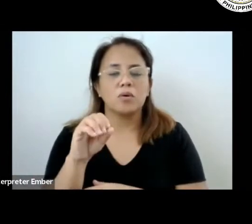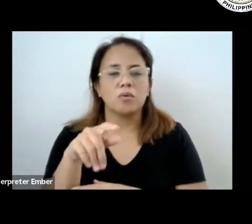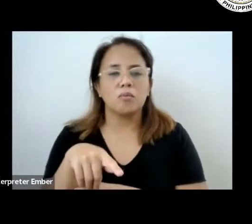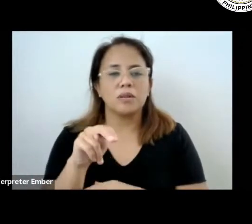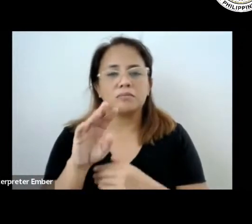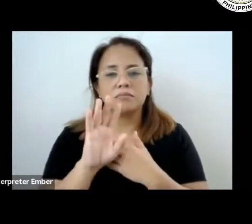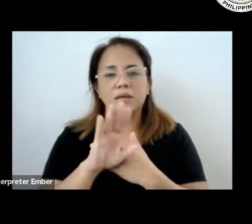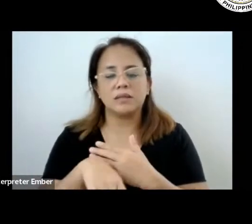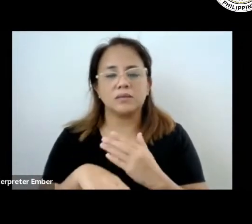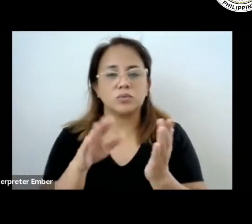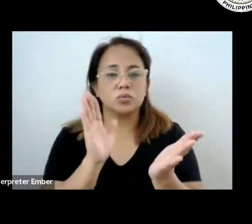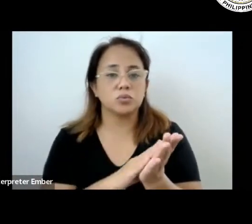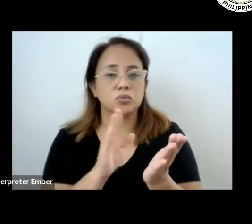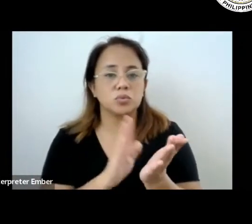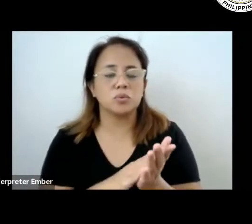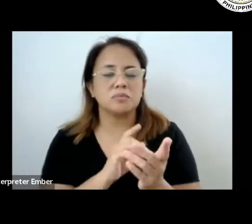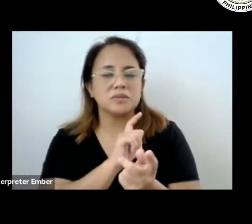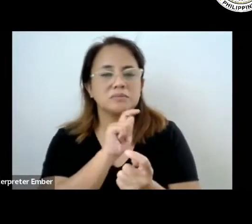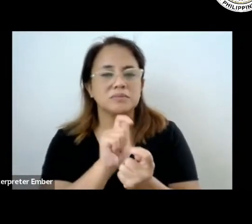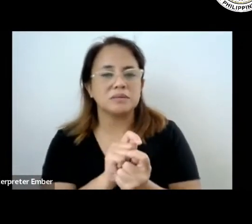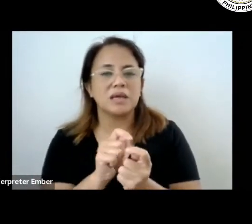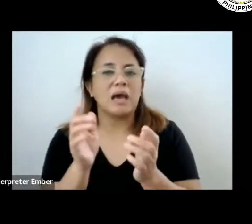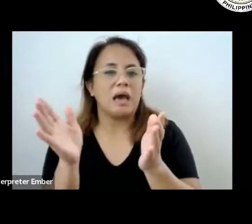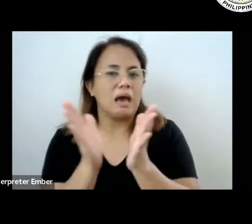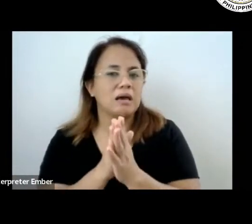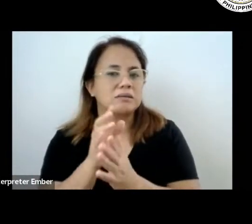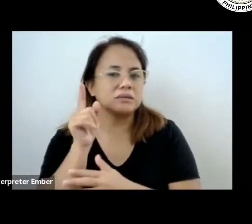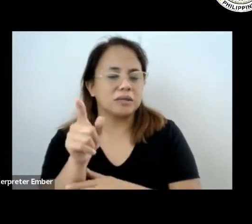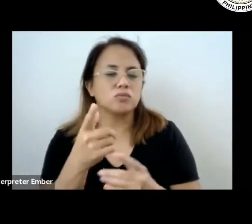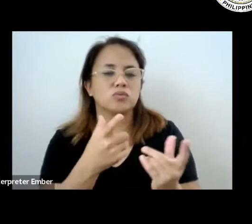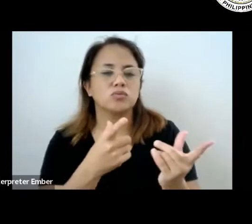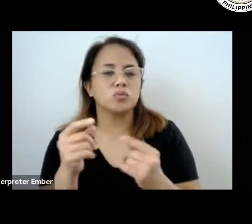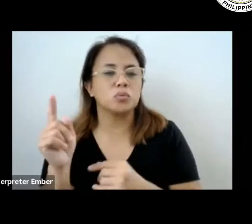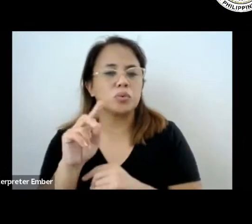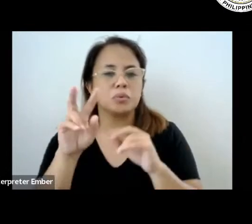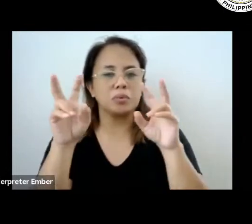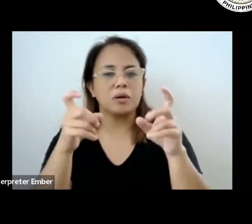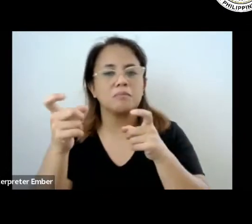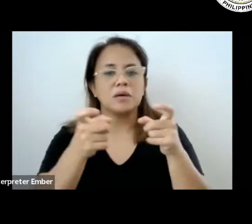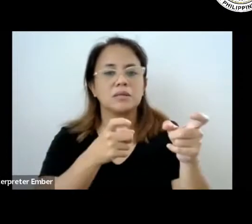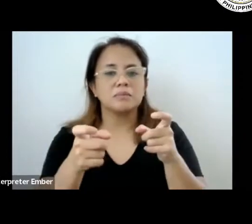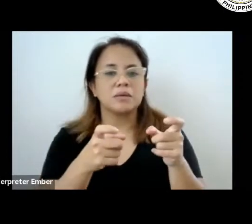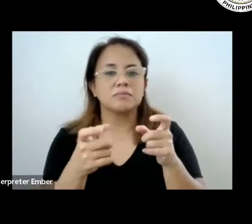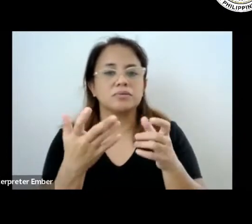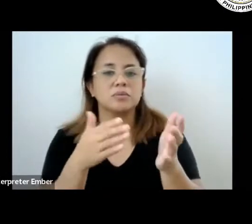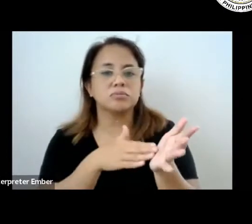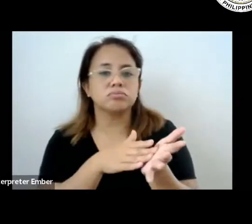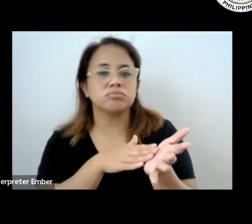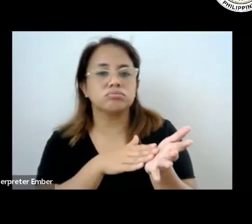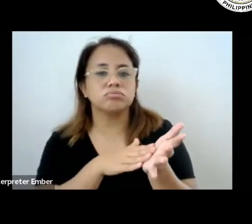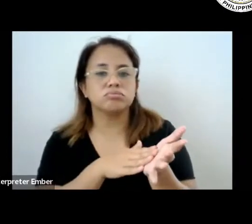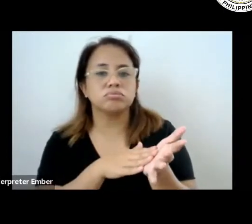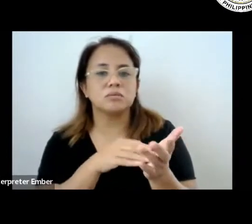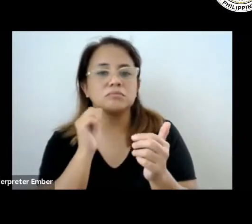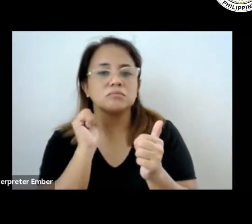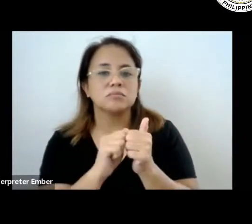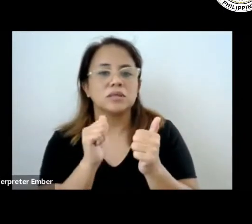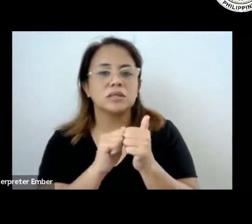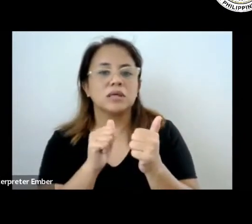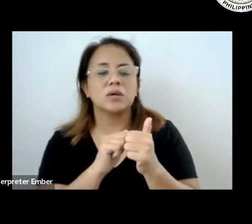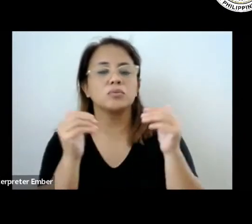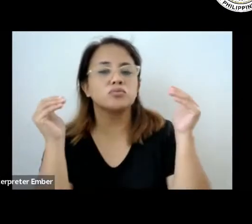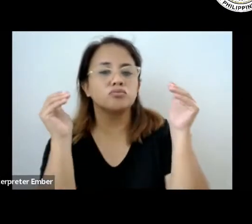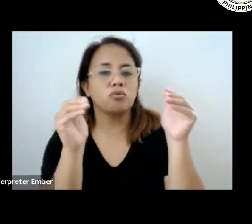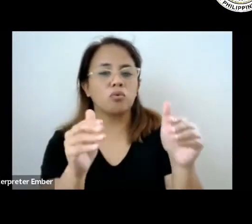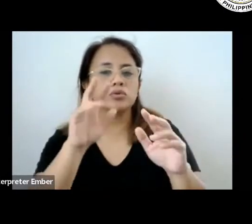I specifically asked from them to do some what we call management by exception. In the management by exception, we focus on issues